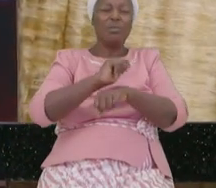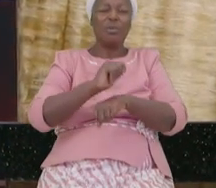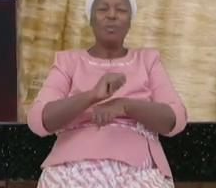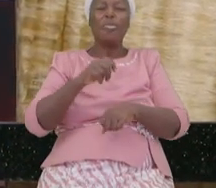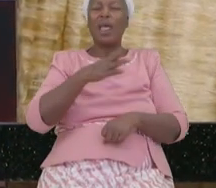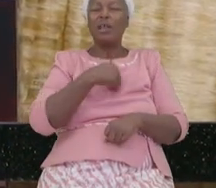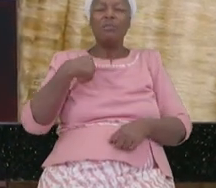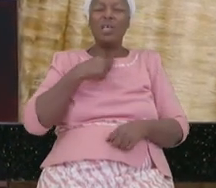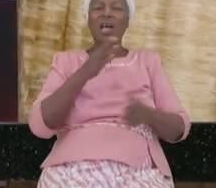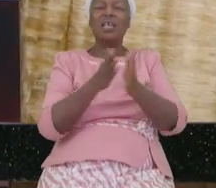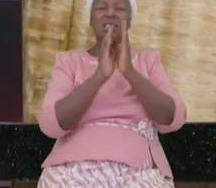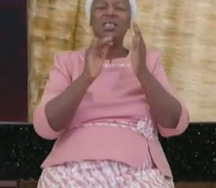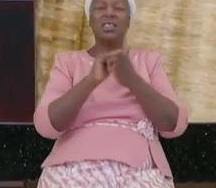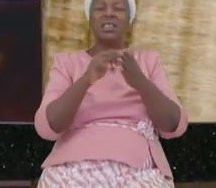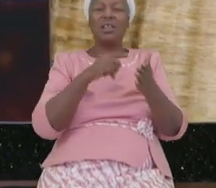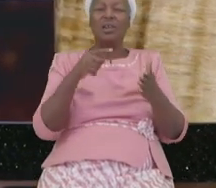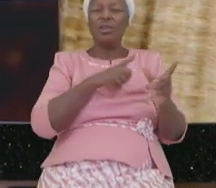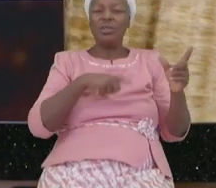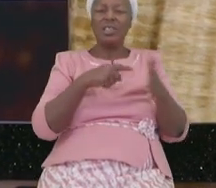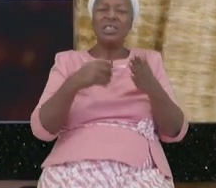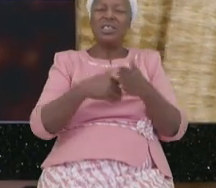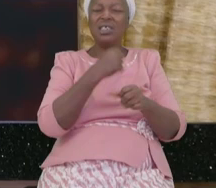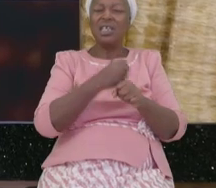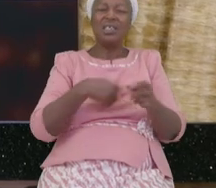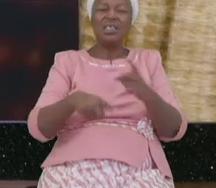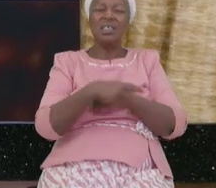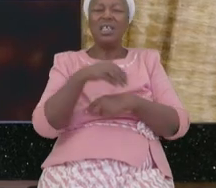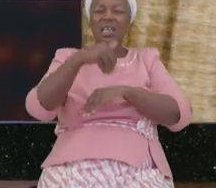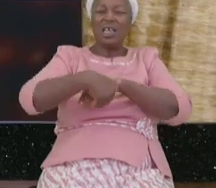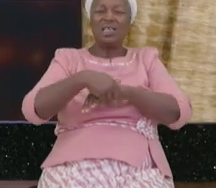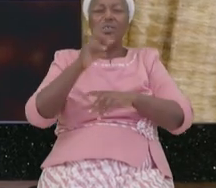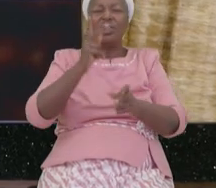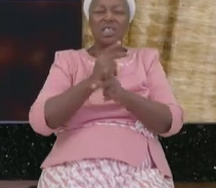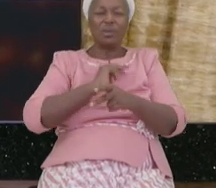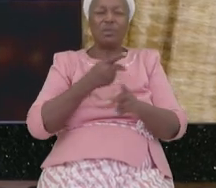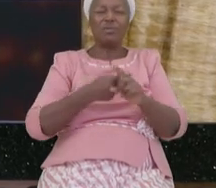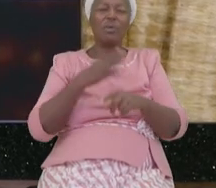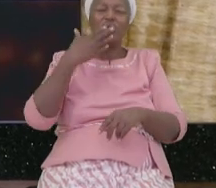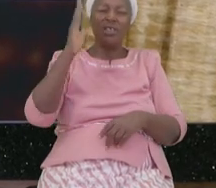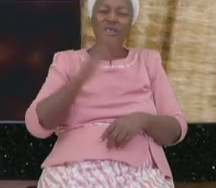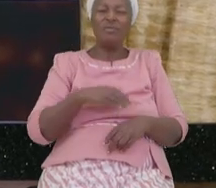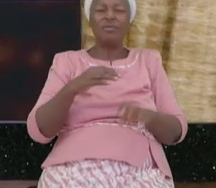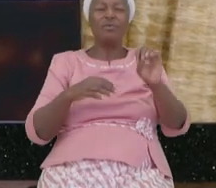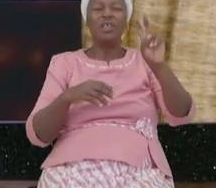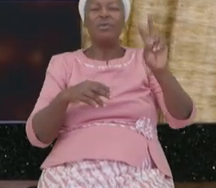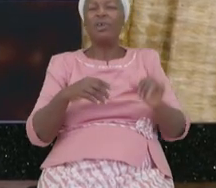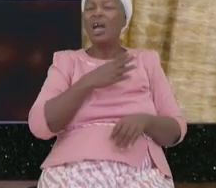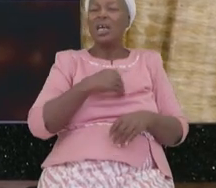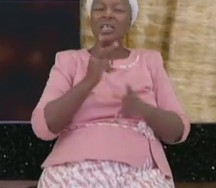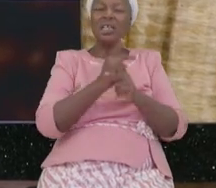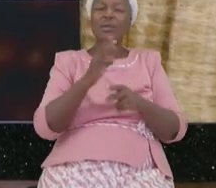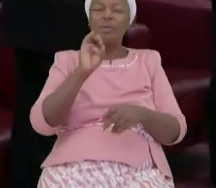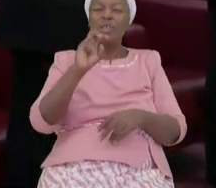We're asking that this year, in the day, in the night, you keep us from evil and you keep evil away from us